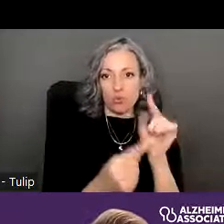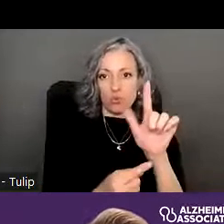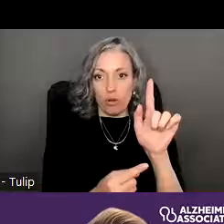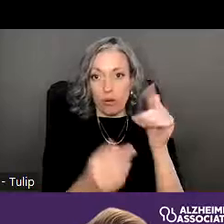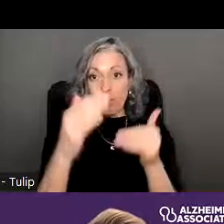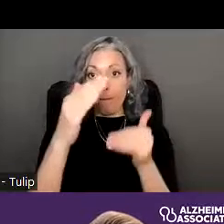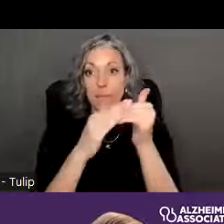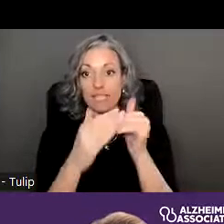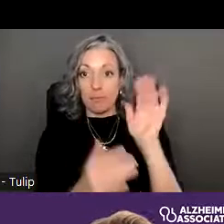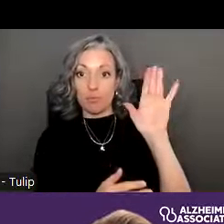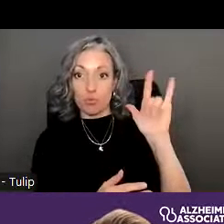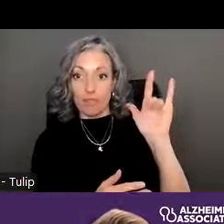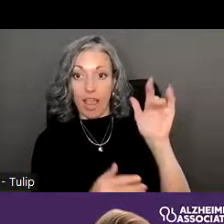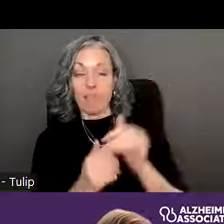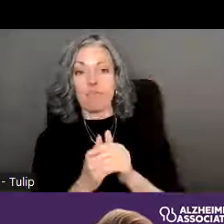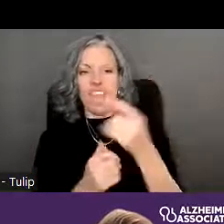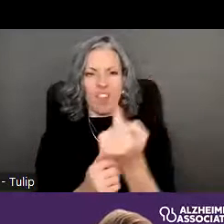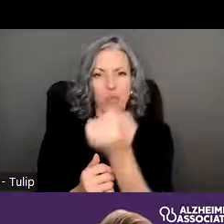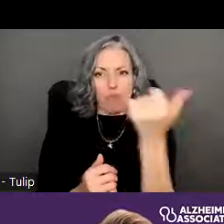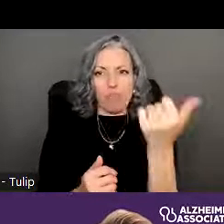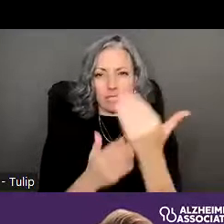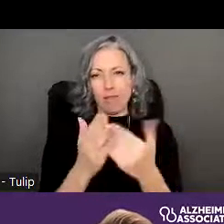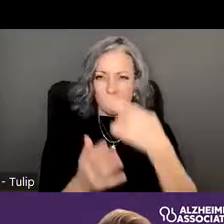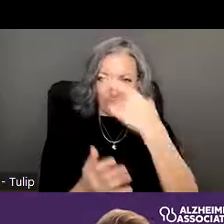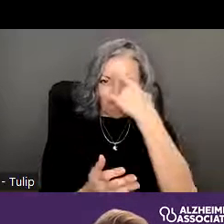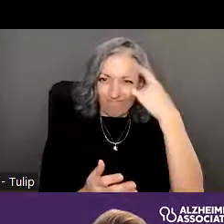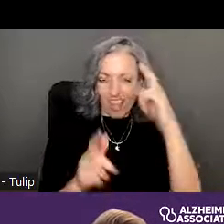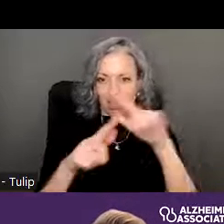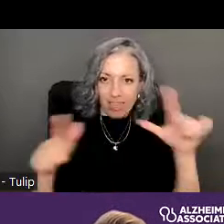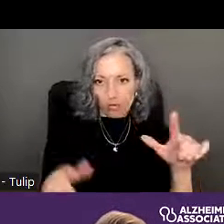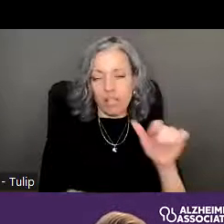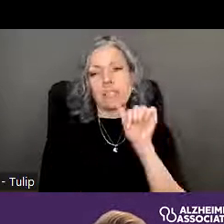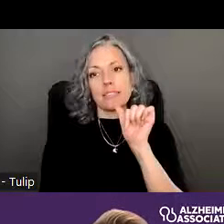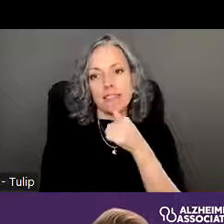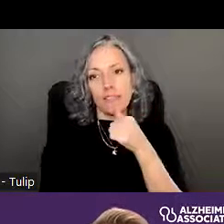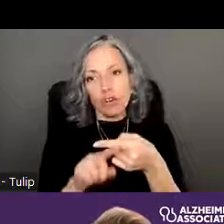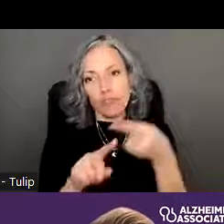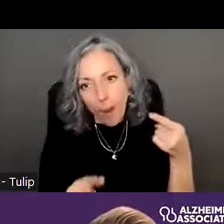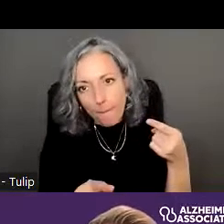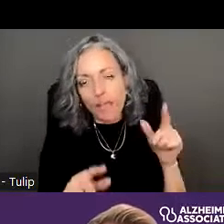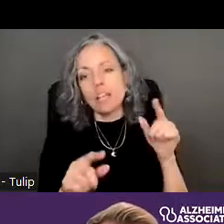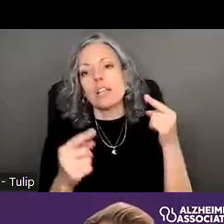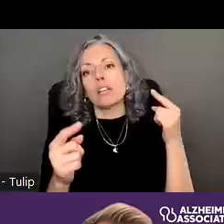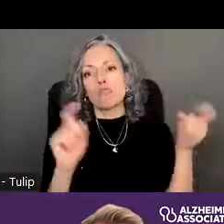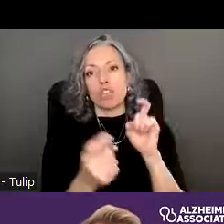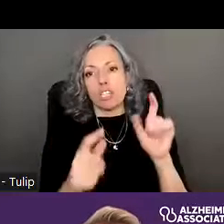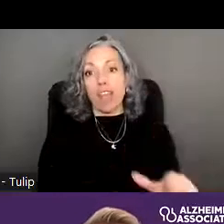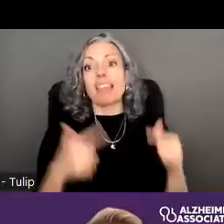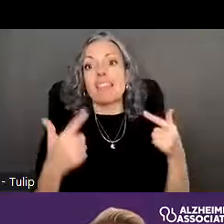of 25. And we are removing some stigmatizing language such as suffering from to living to or living